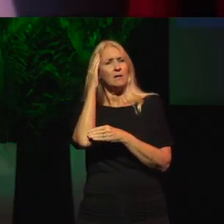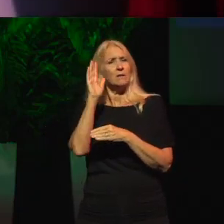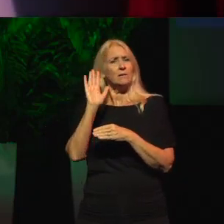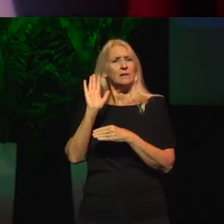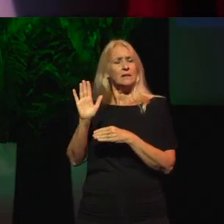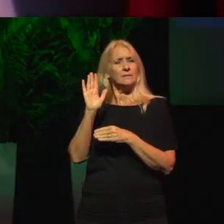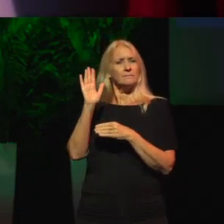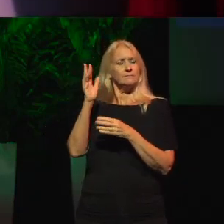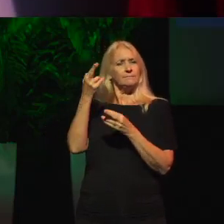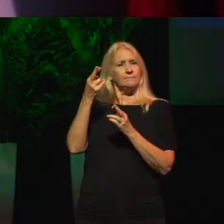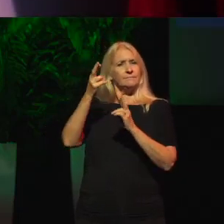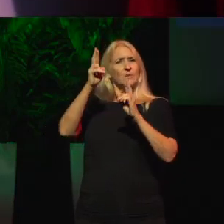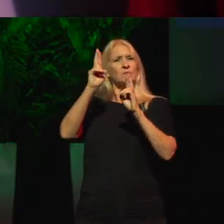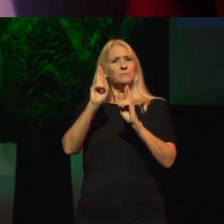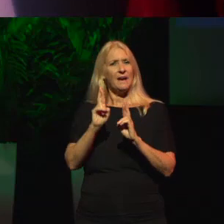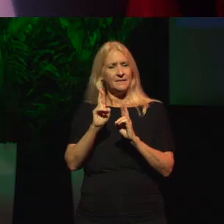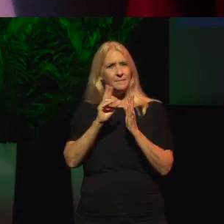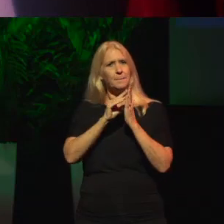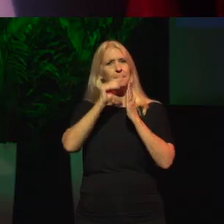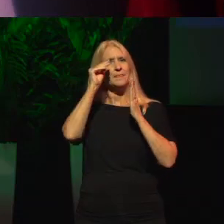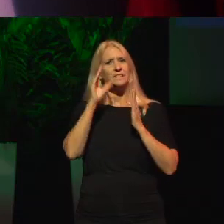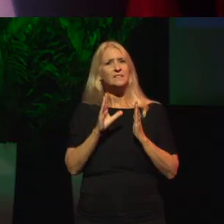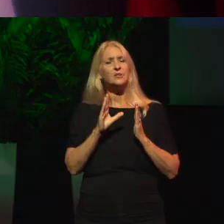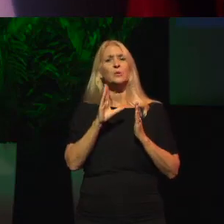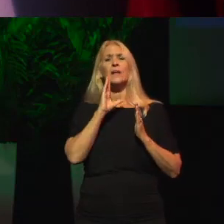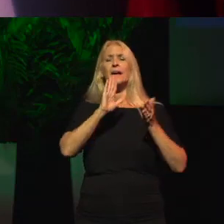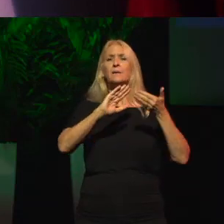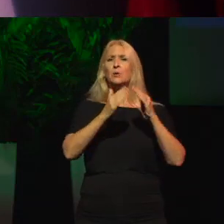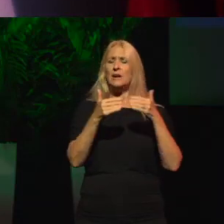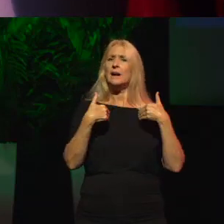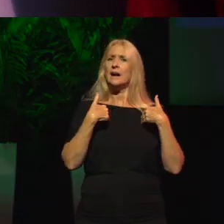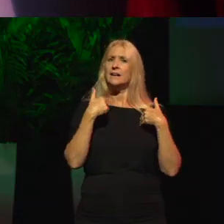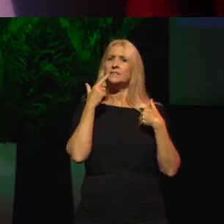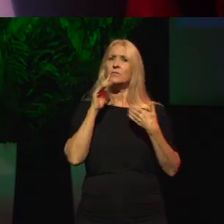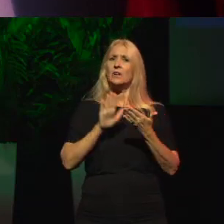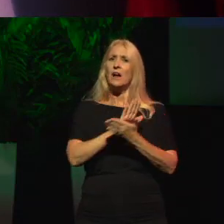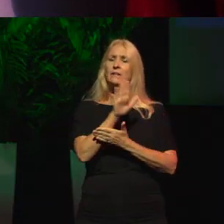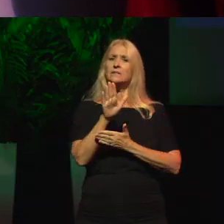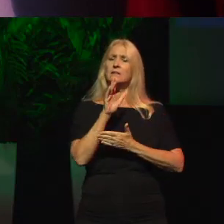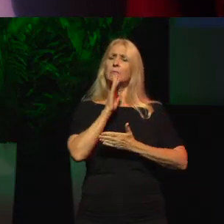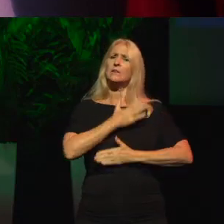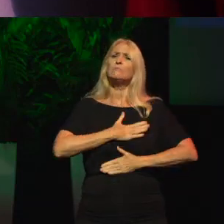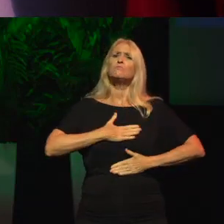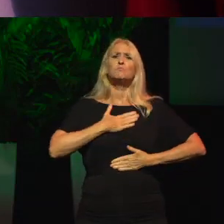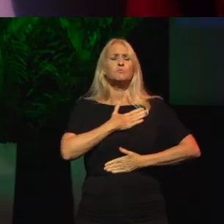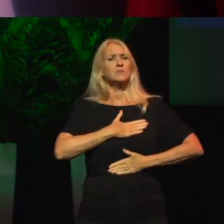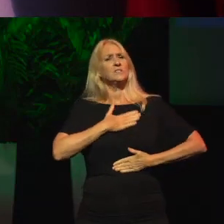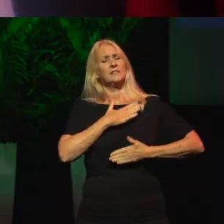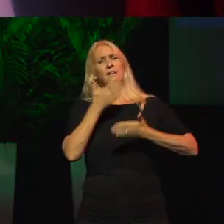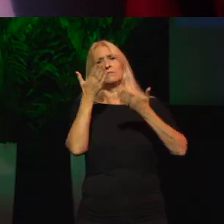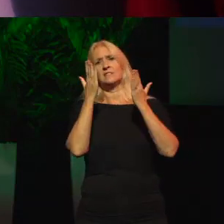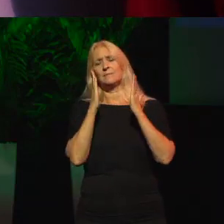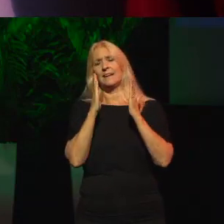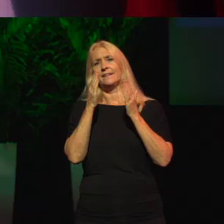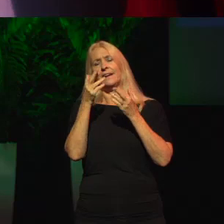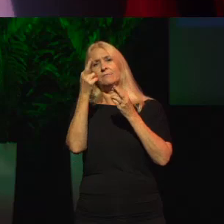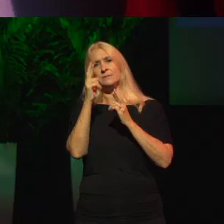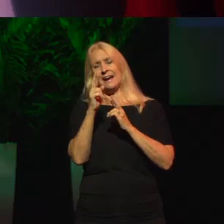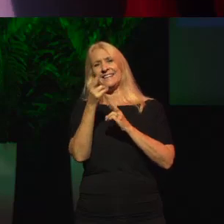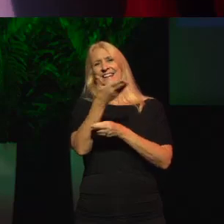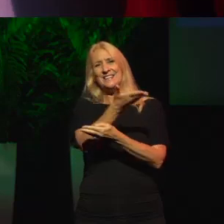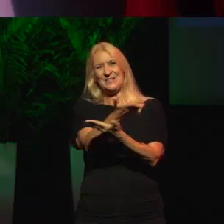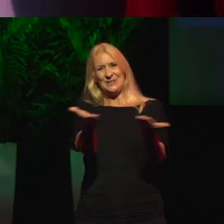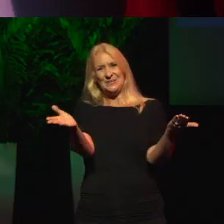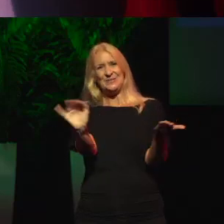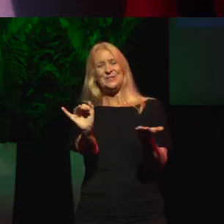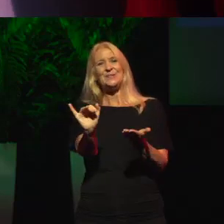our students and our community have for our college and the appreciation and respect that they have for all of you who've helped